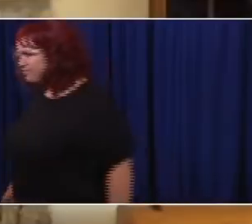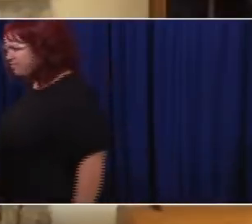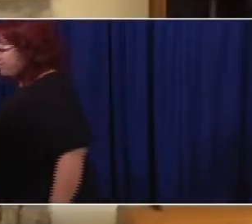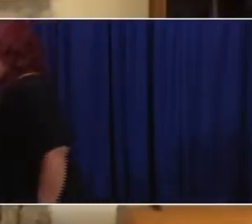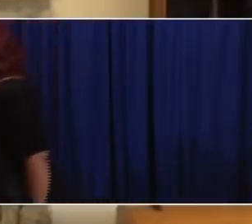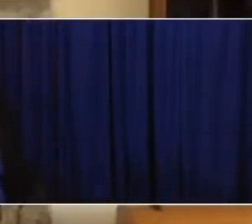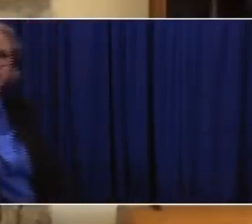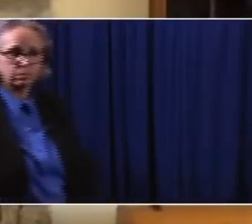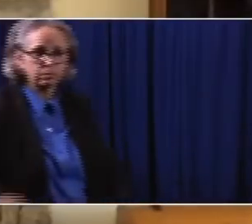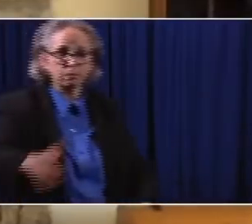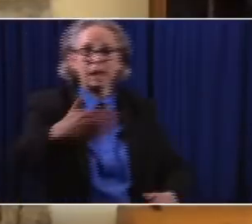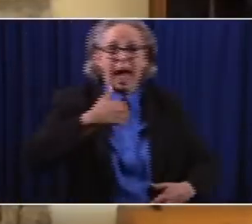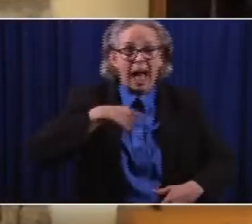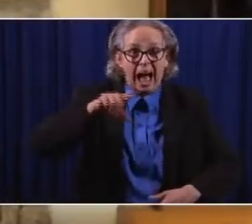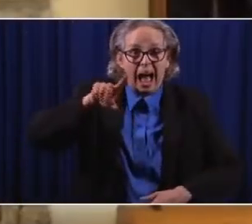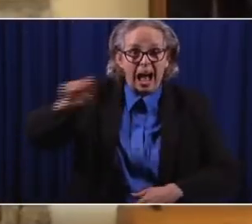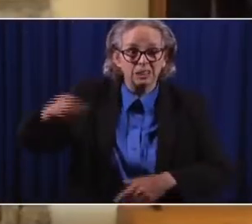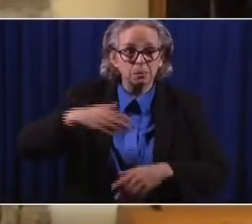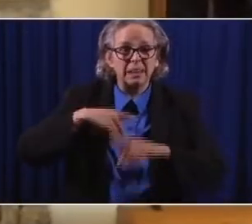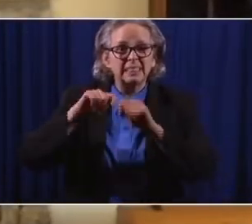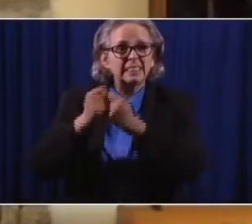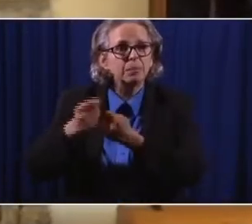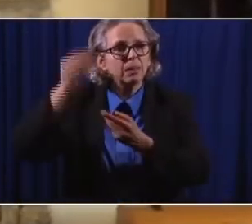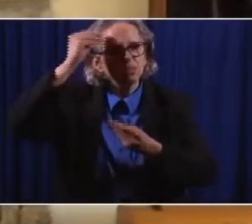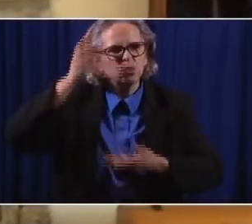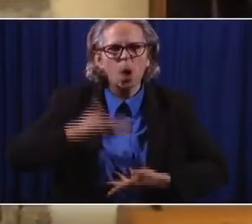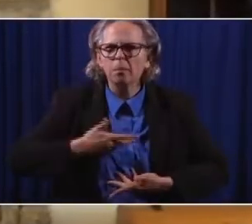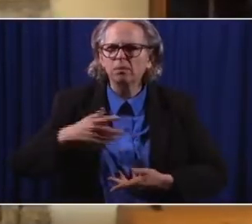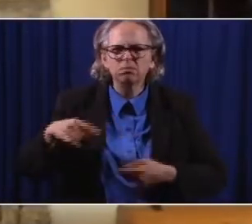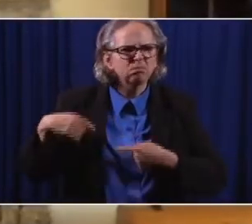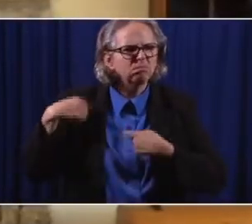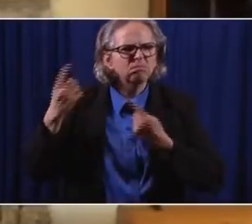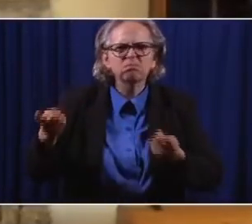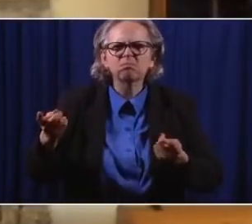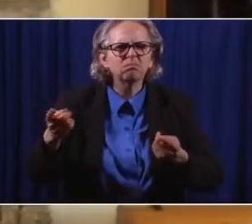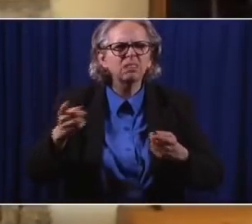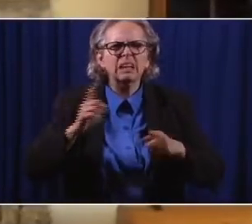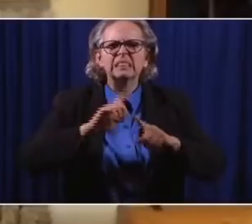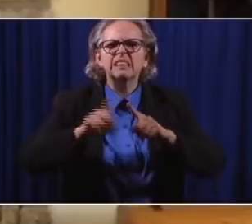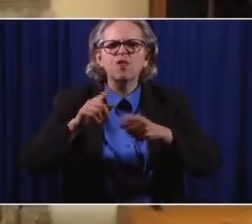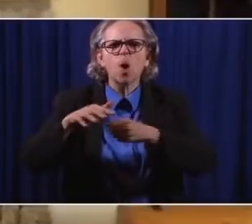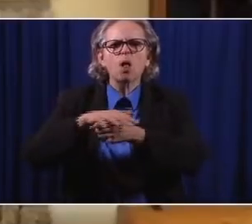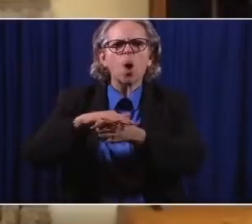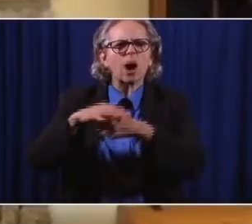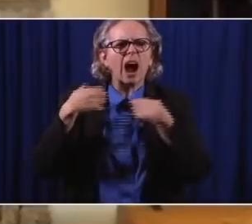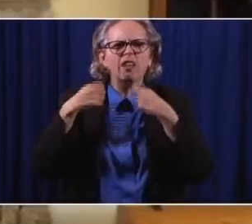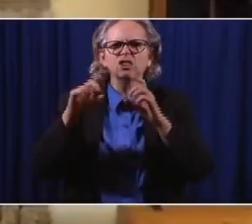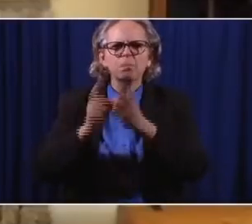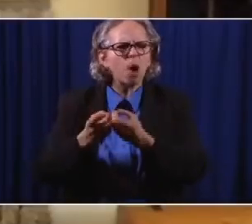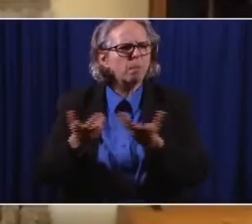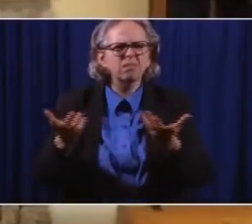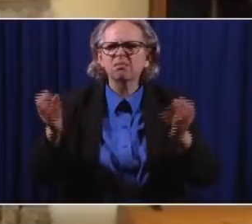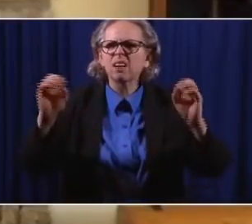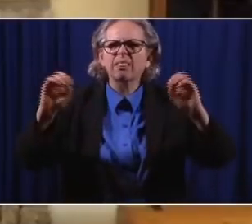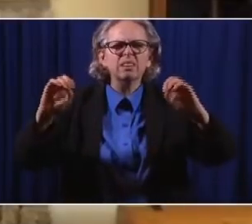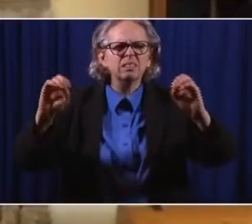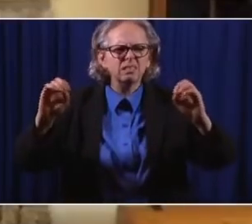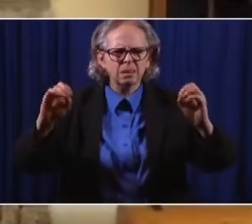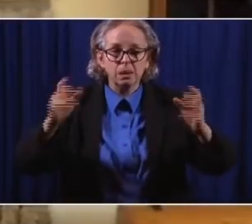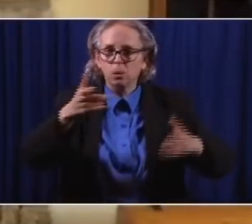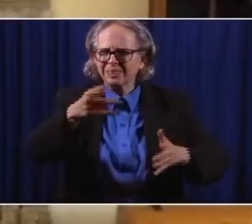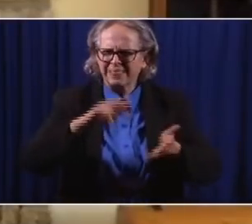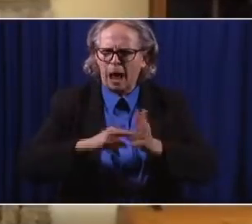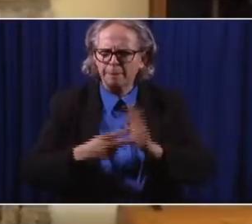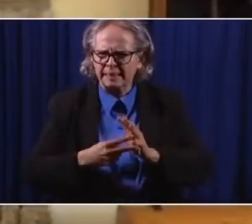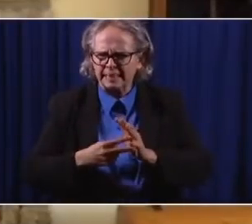seen from the local health departments any indication. Doesn't mean it didn't occur. It's like everything